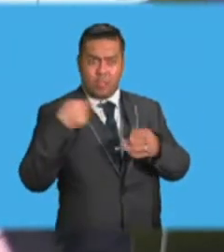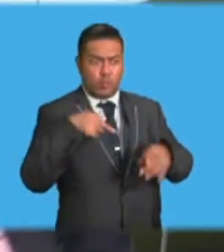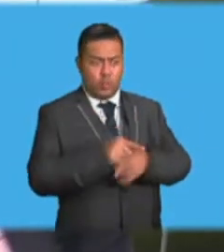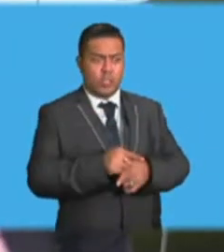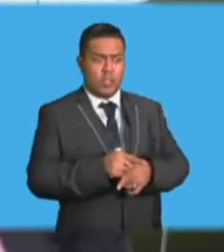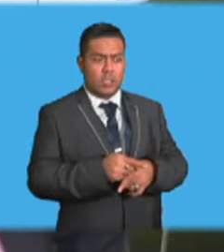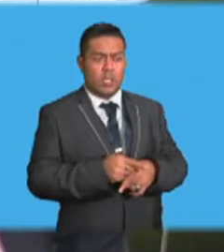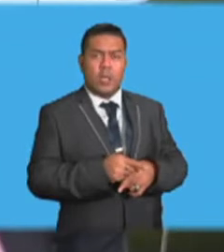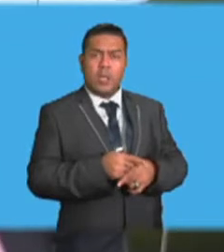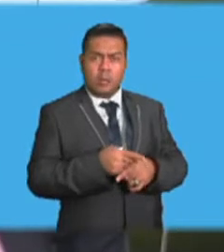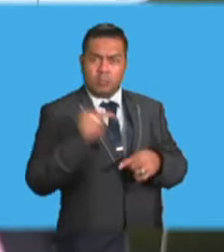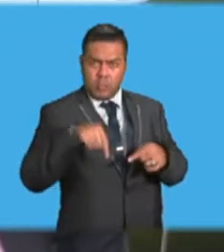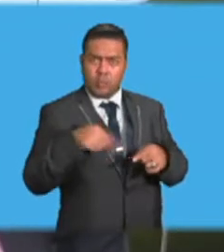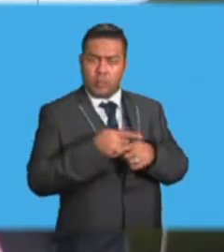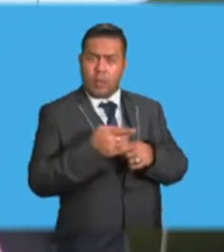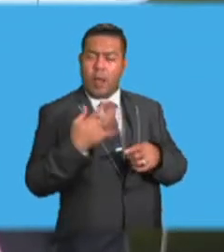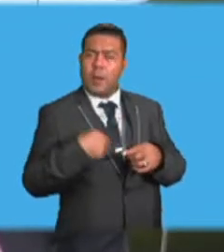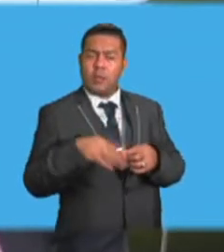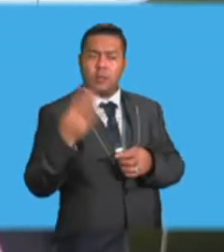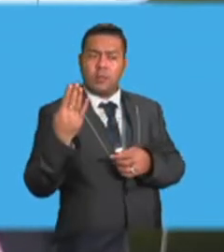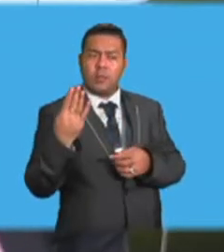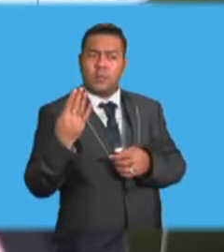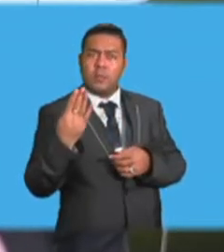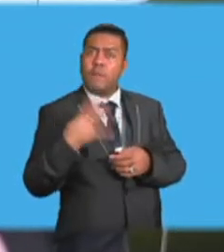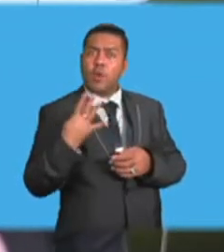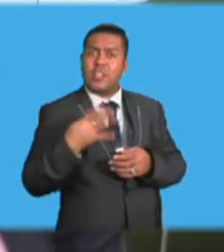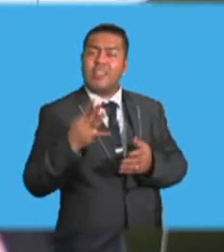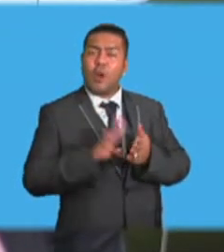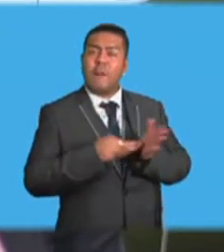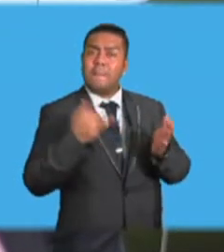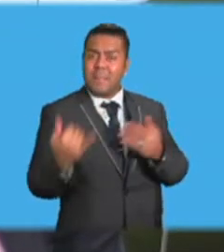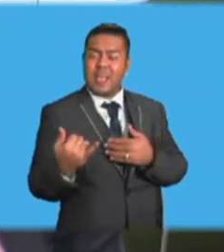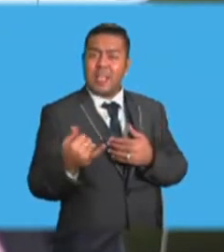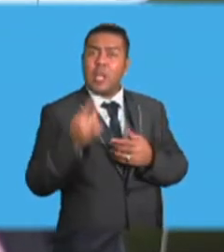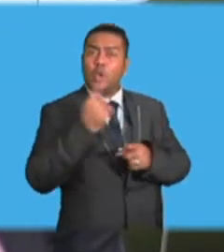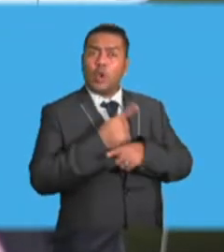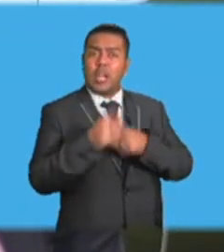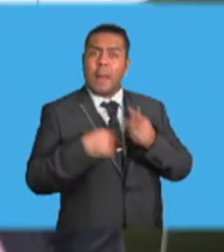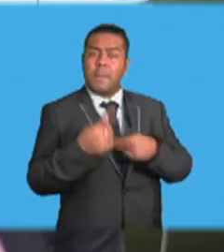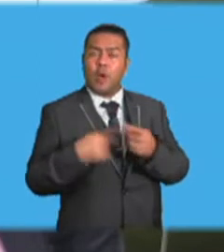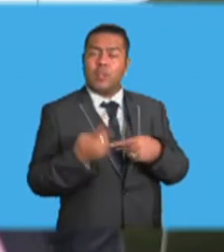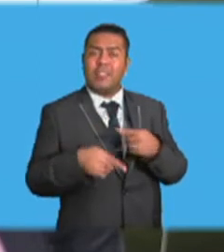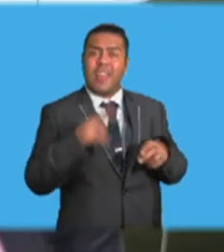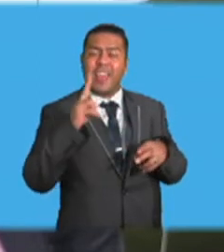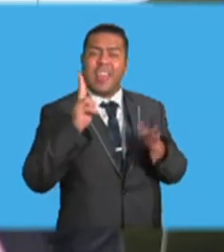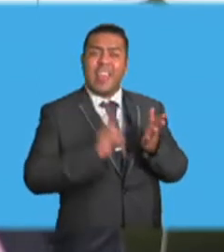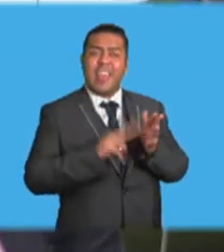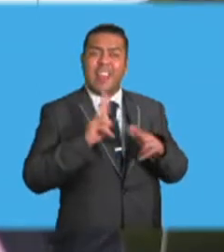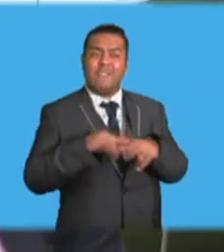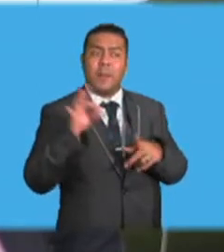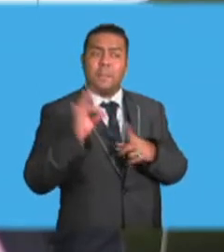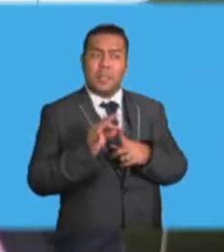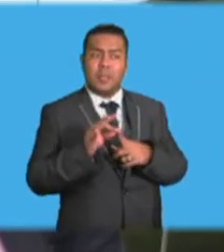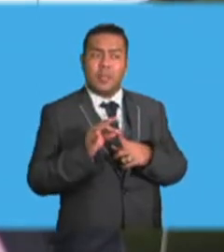the 14th of May talking about the possibilities of NFP Sodelpa